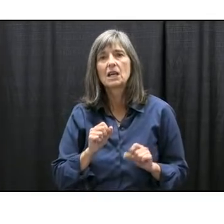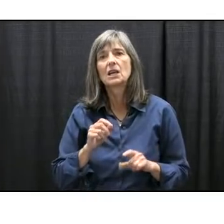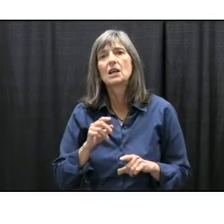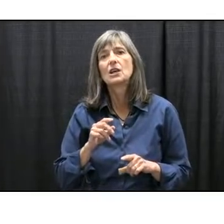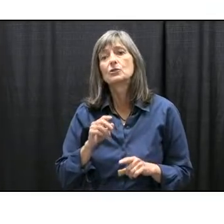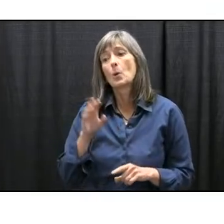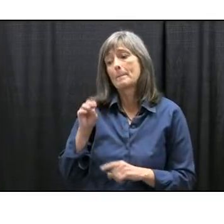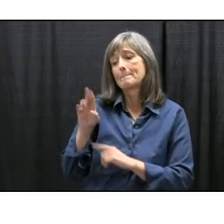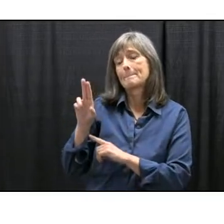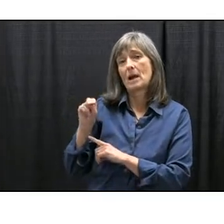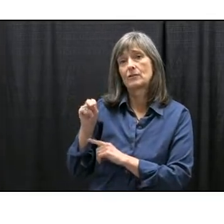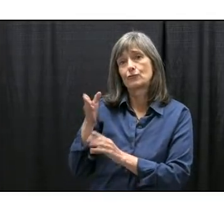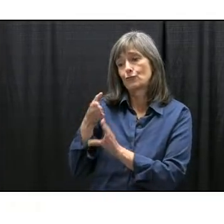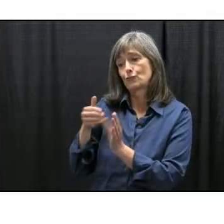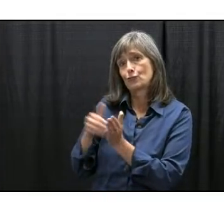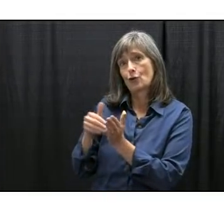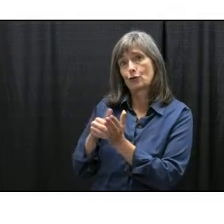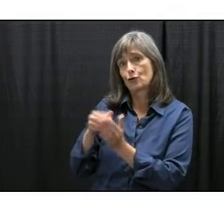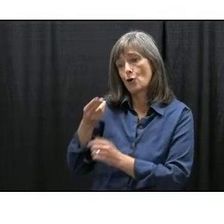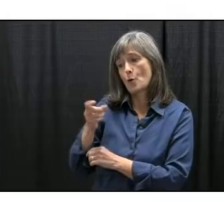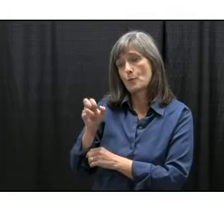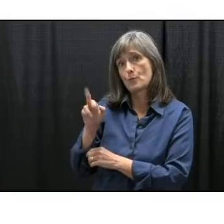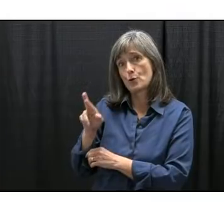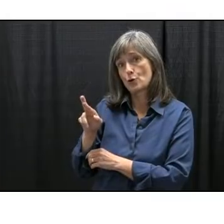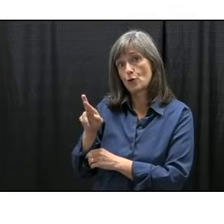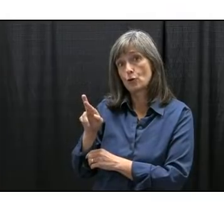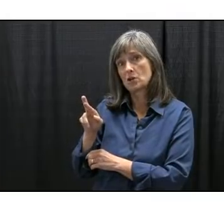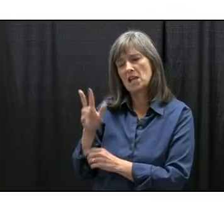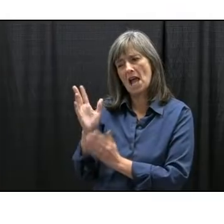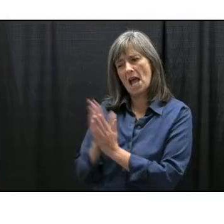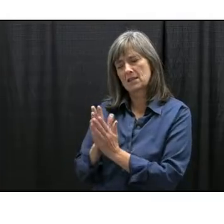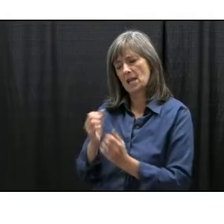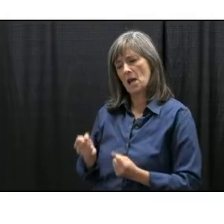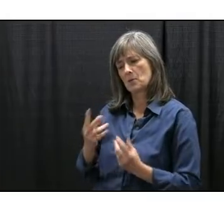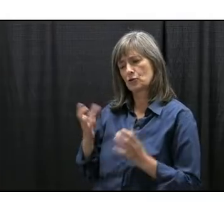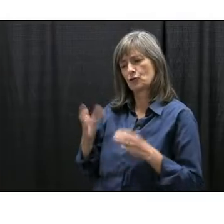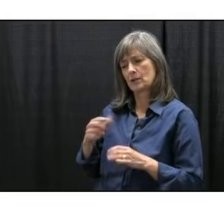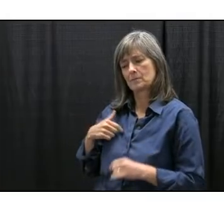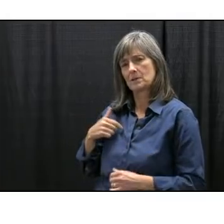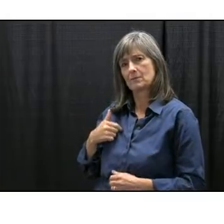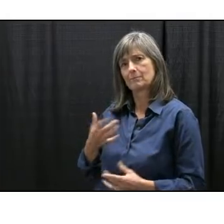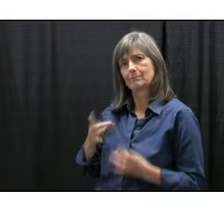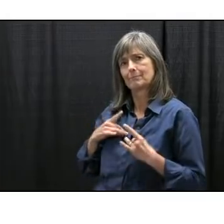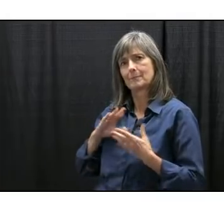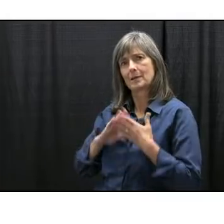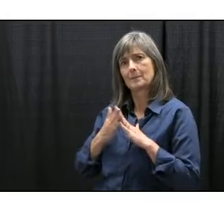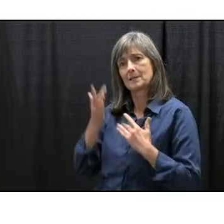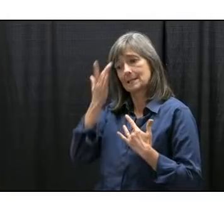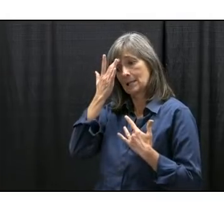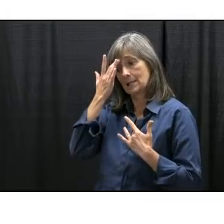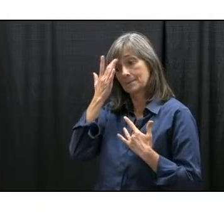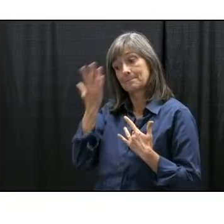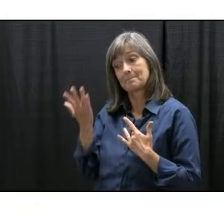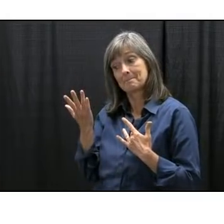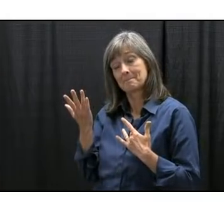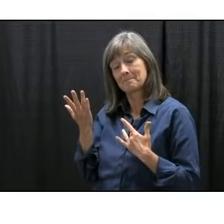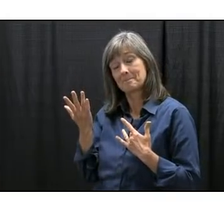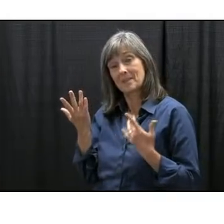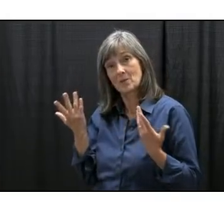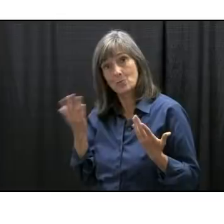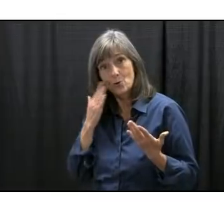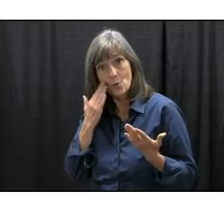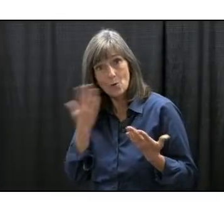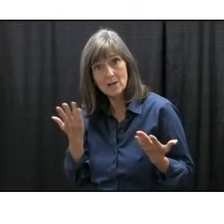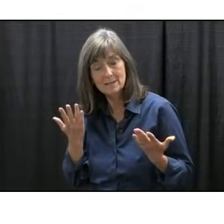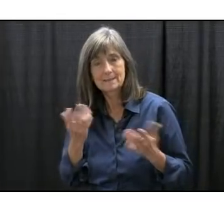at Memorial. And based on this modeling, what the result is that it all depends on your vaccination status.